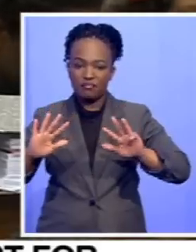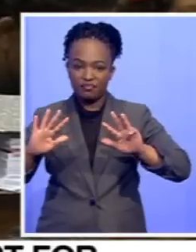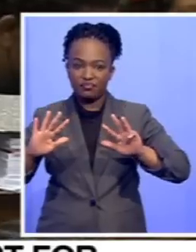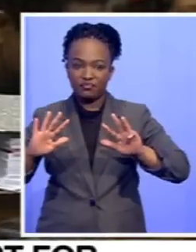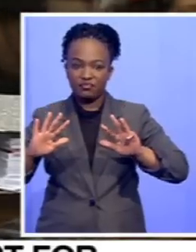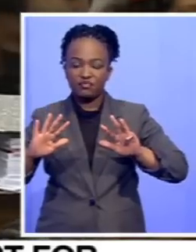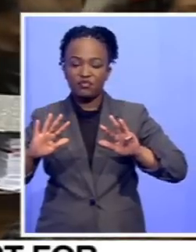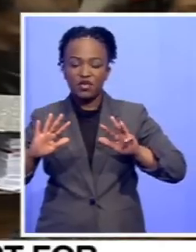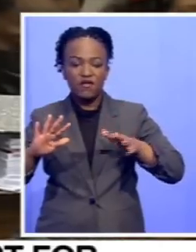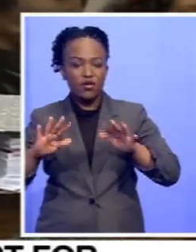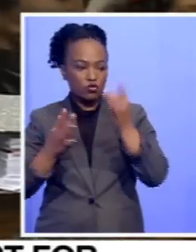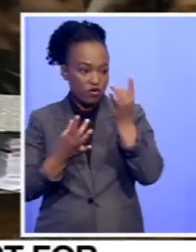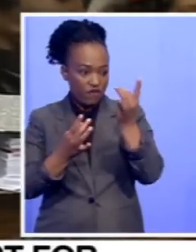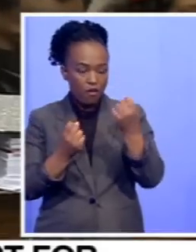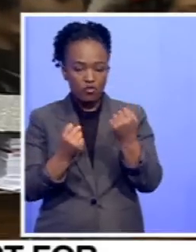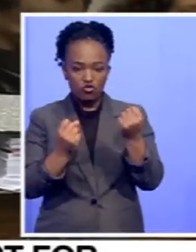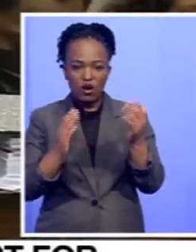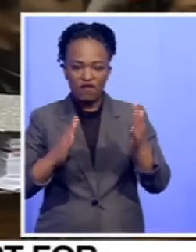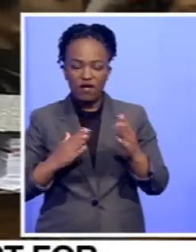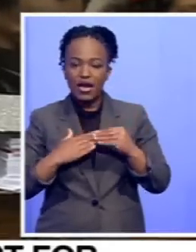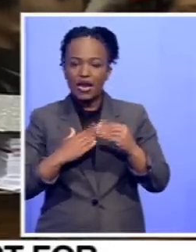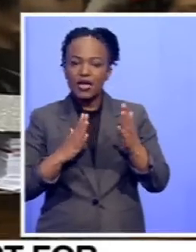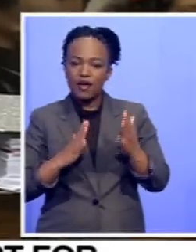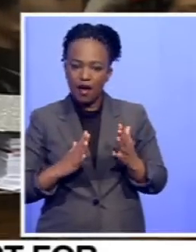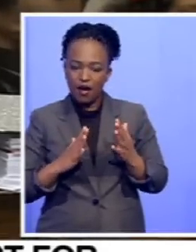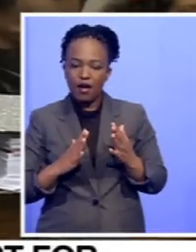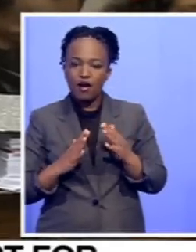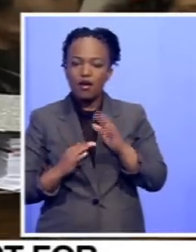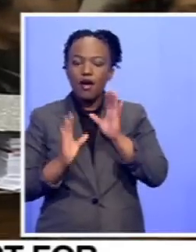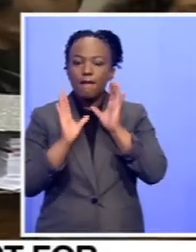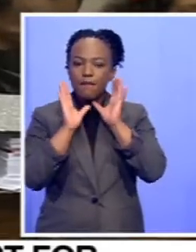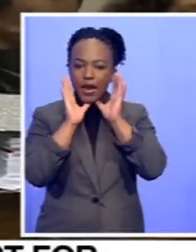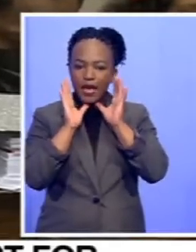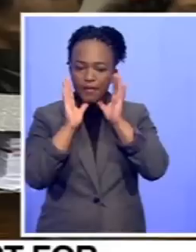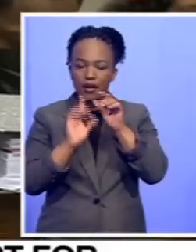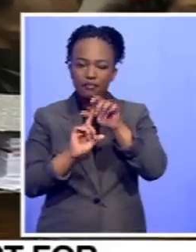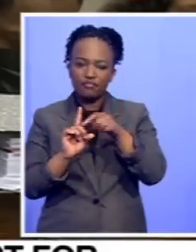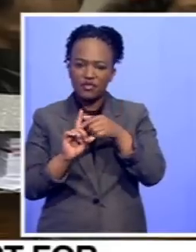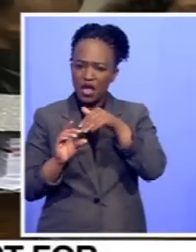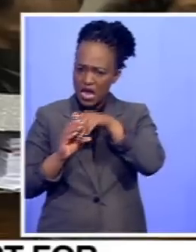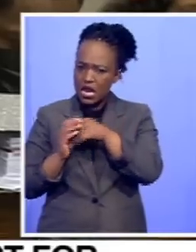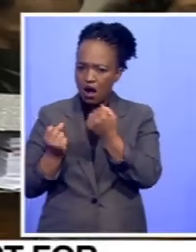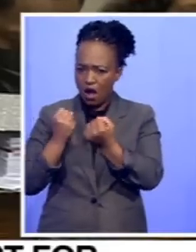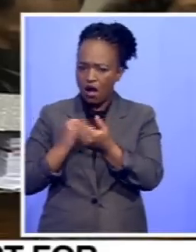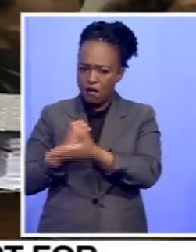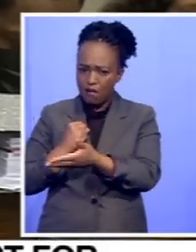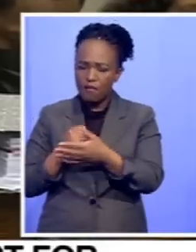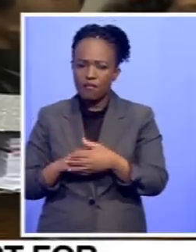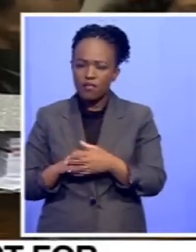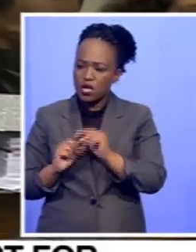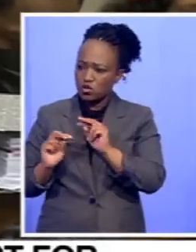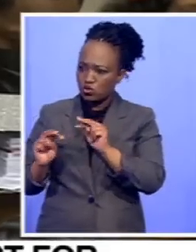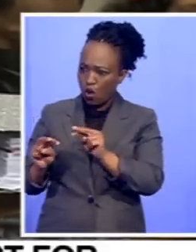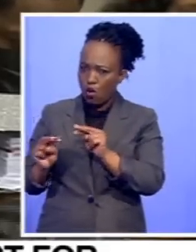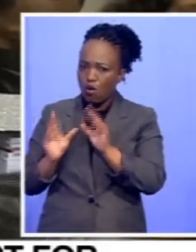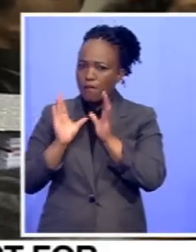to the driver, who informed him that the leader of the EFF, namely Mr. Malema, accused 1, was inside the vehicle. He then saw Mr. Malema